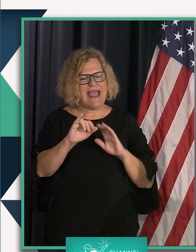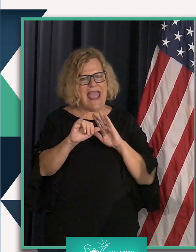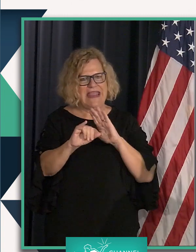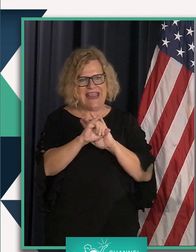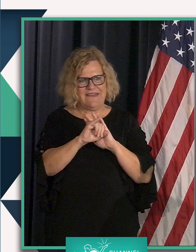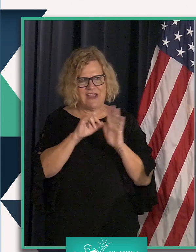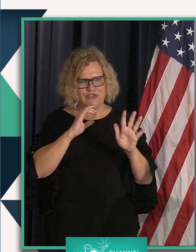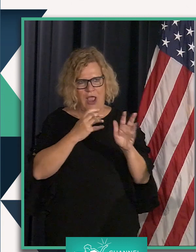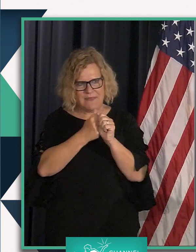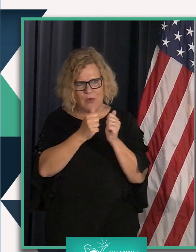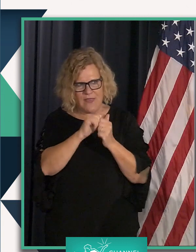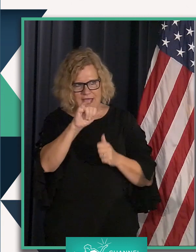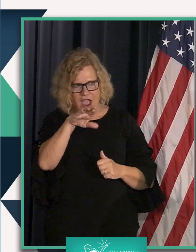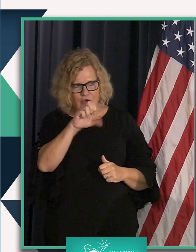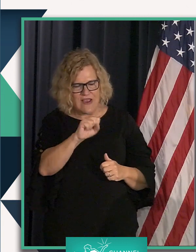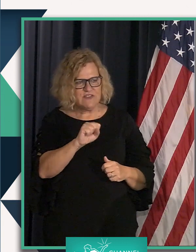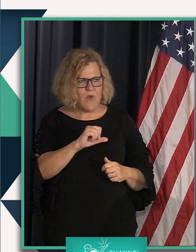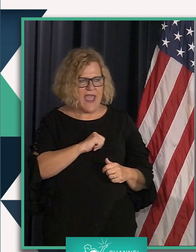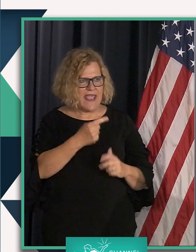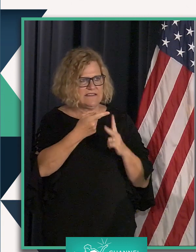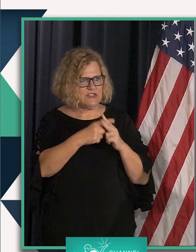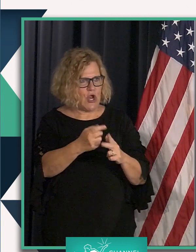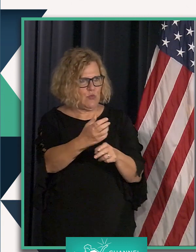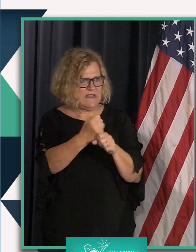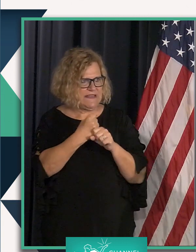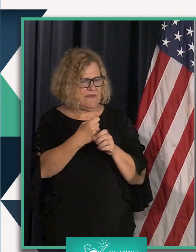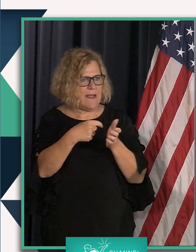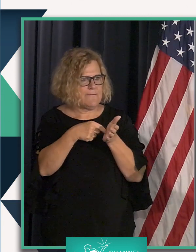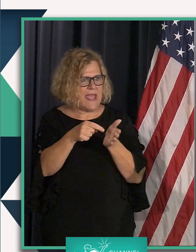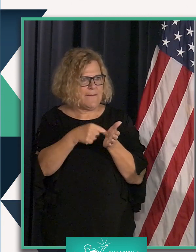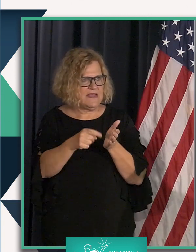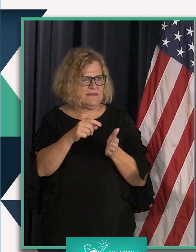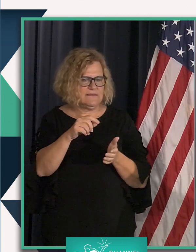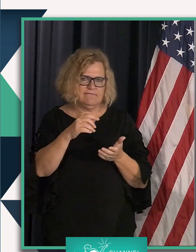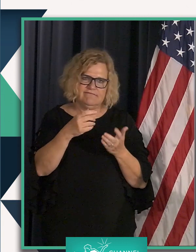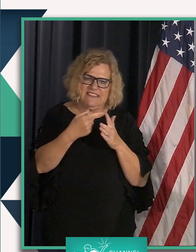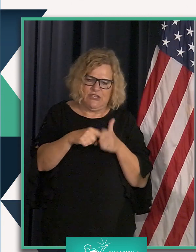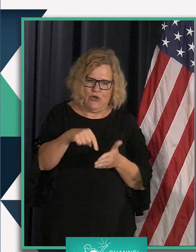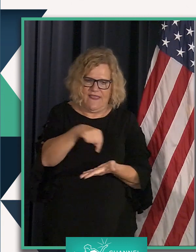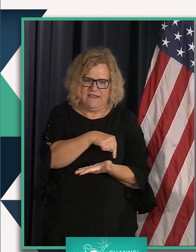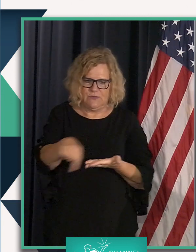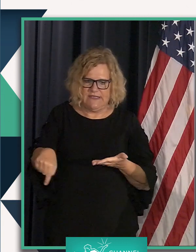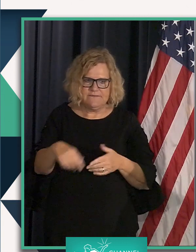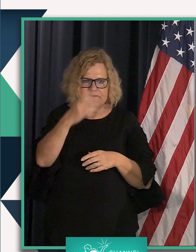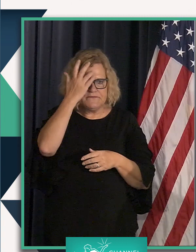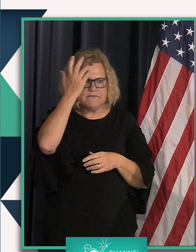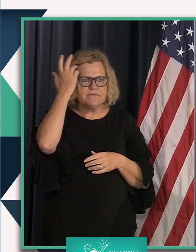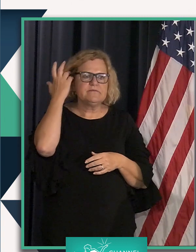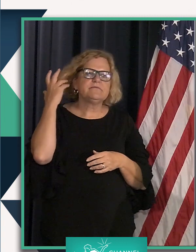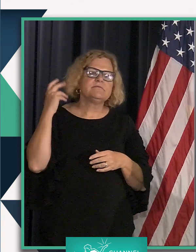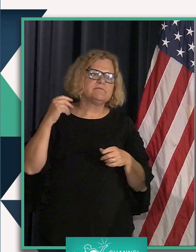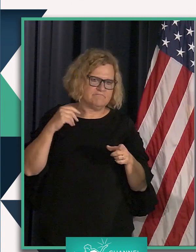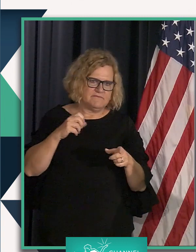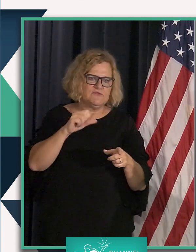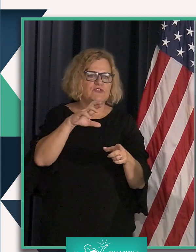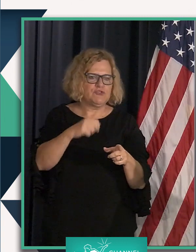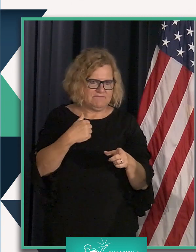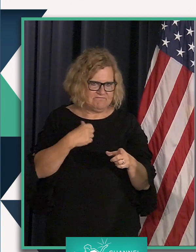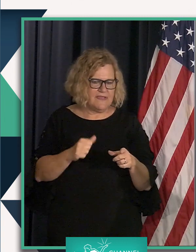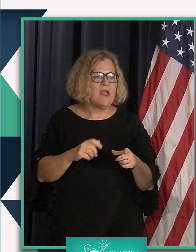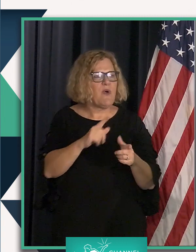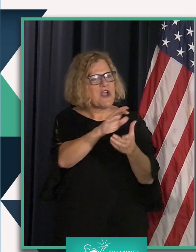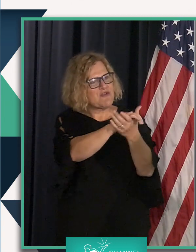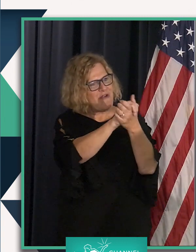is updated with the IRS so that I could start receiving payments as early as this week? Somebody want to take that? Sure, I can.